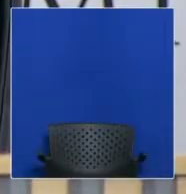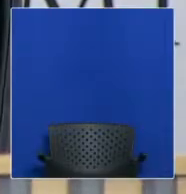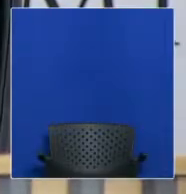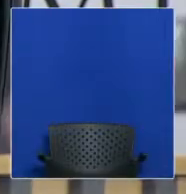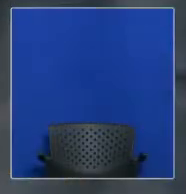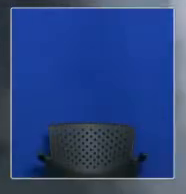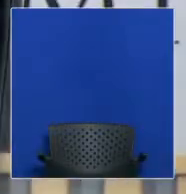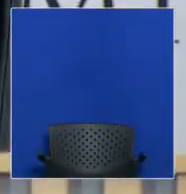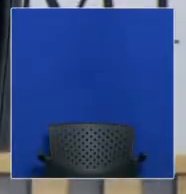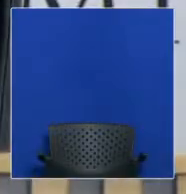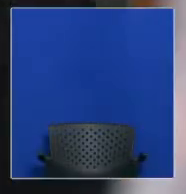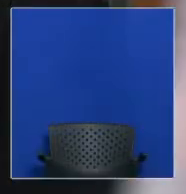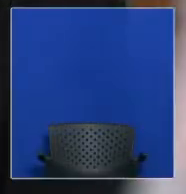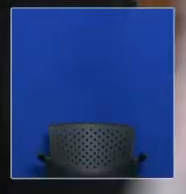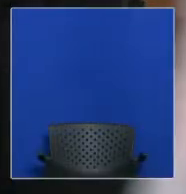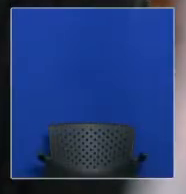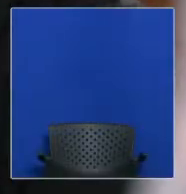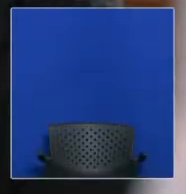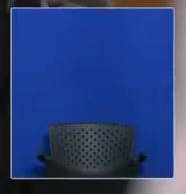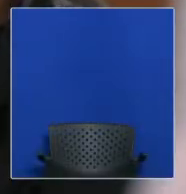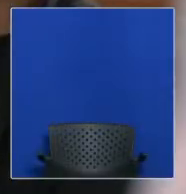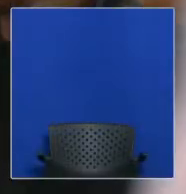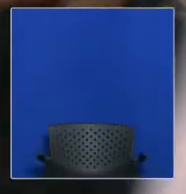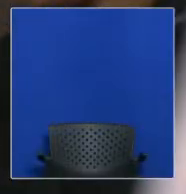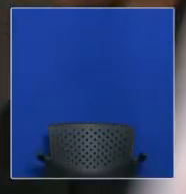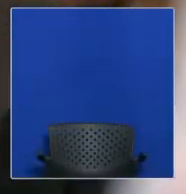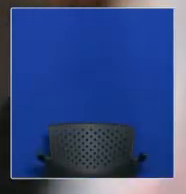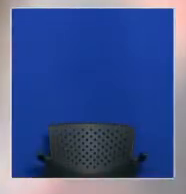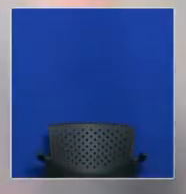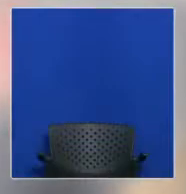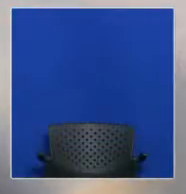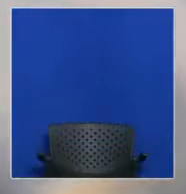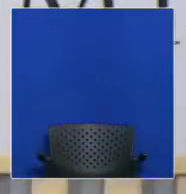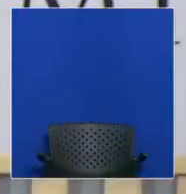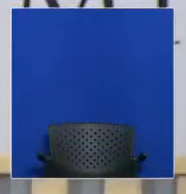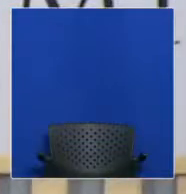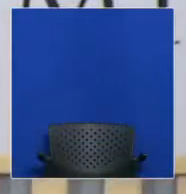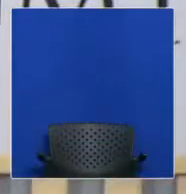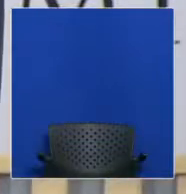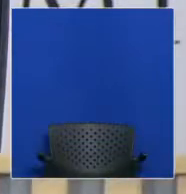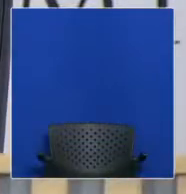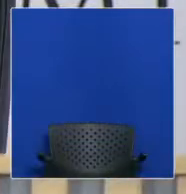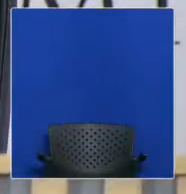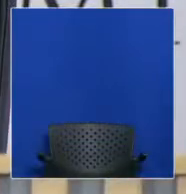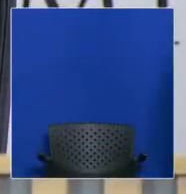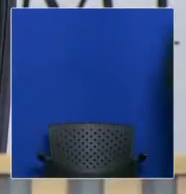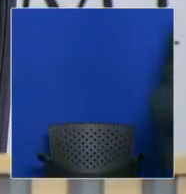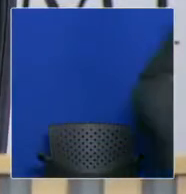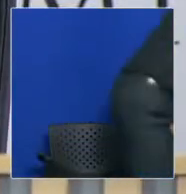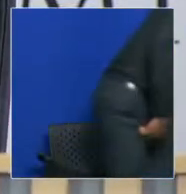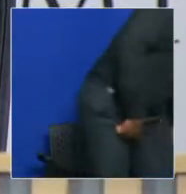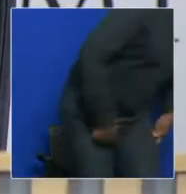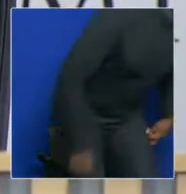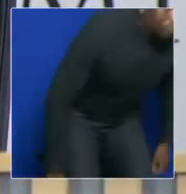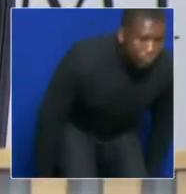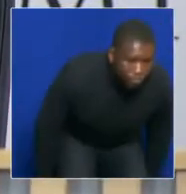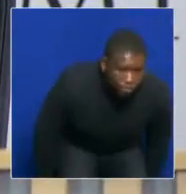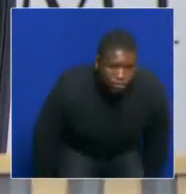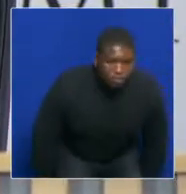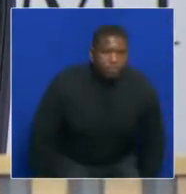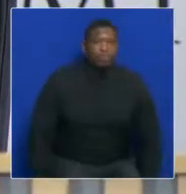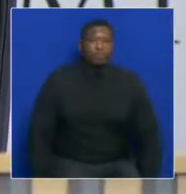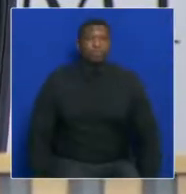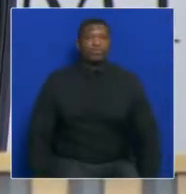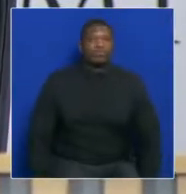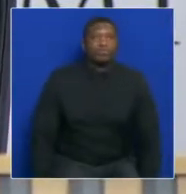Good morning again. It's 29 minutes past. We are ready to resume. Please make sure that your cell phones are on